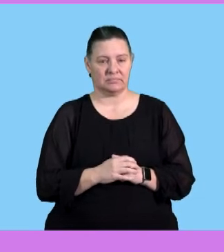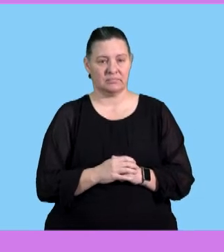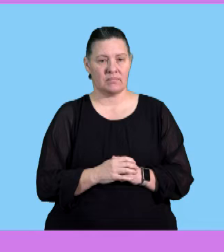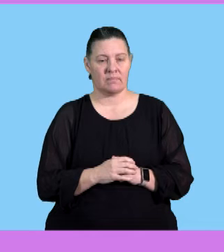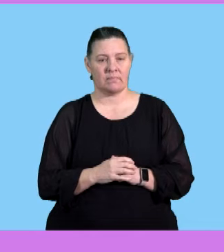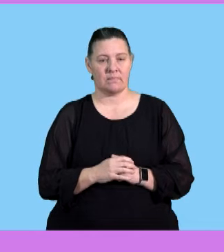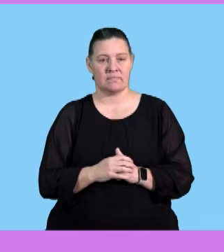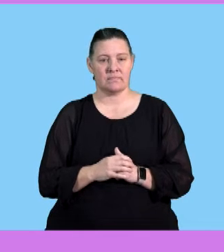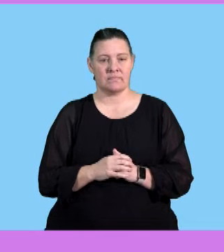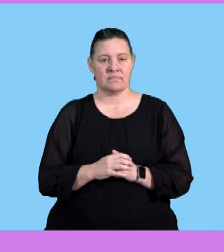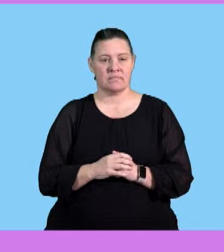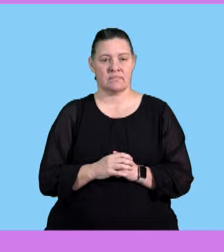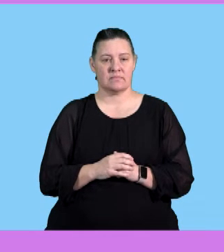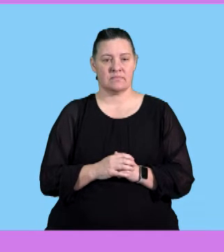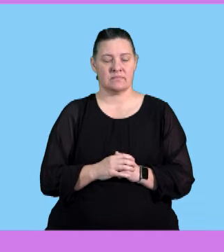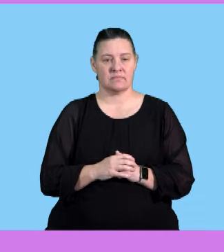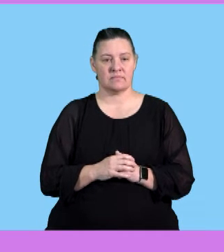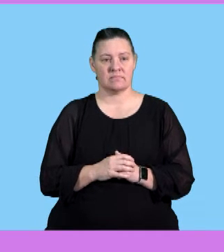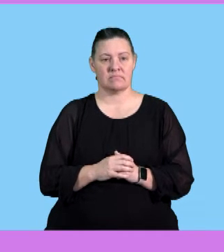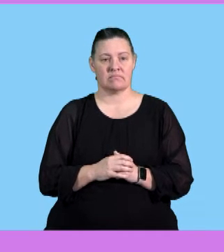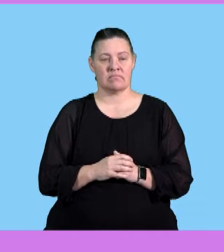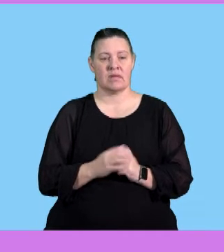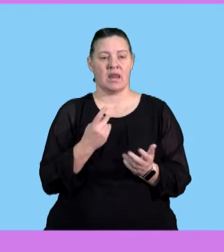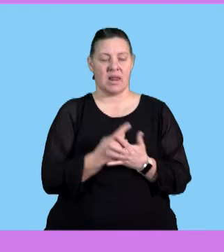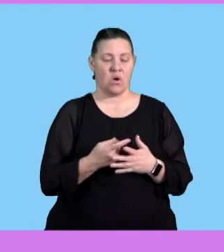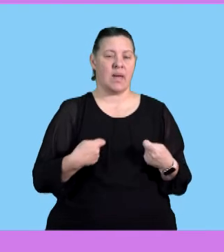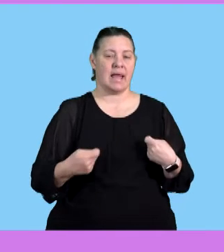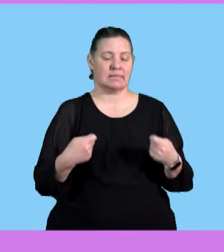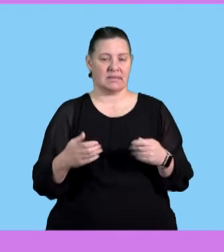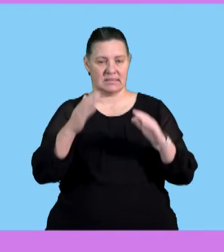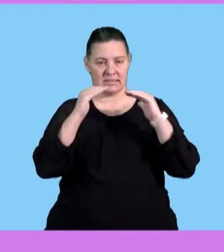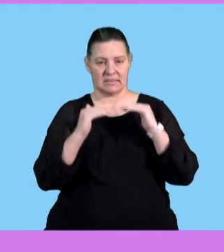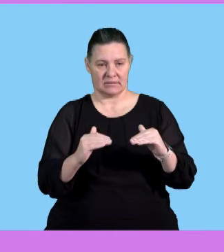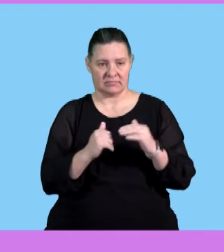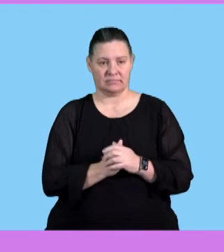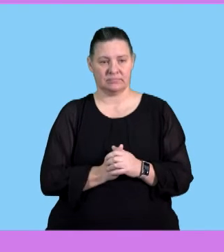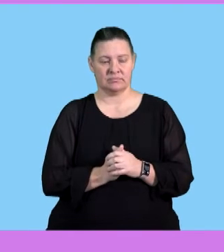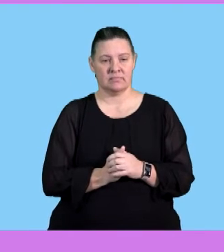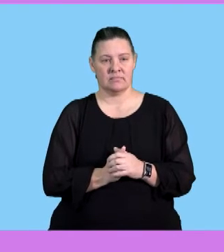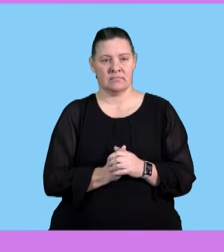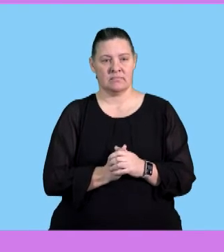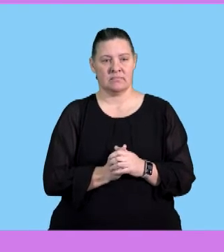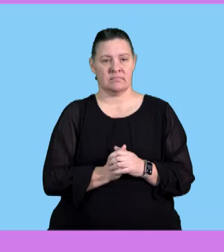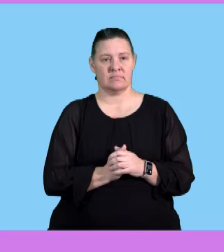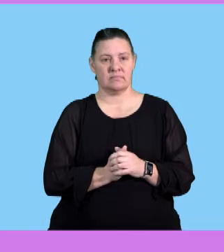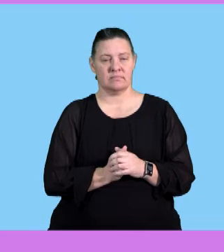each. Then that's her only income. We go to expenses.